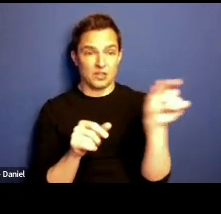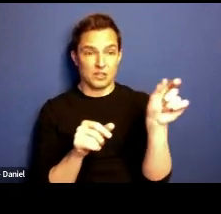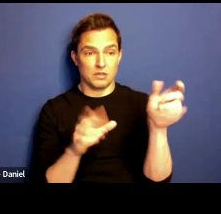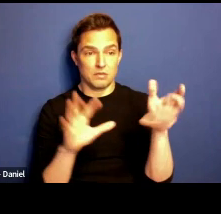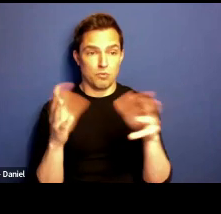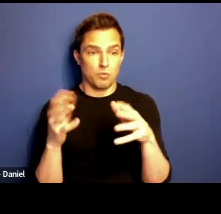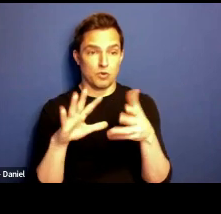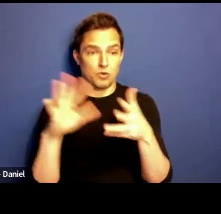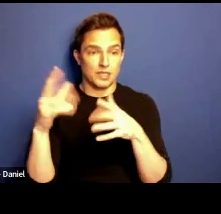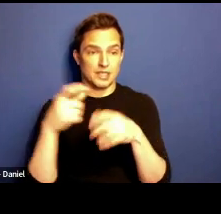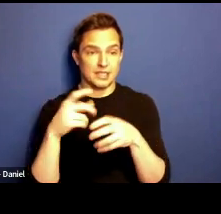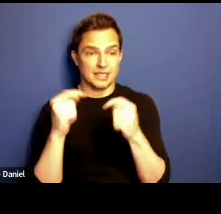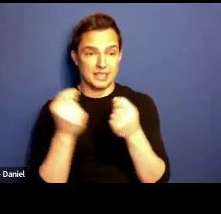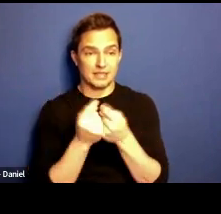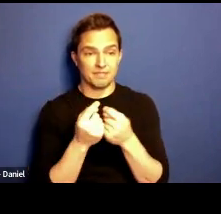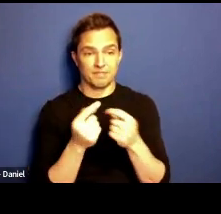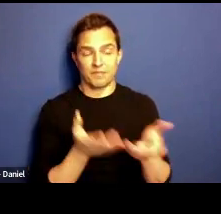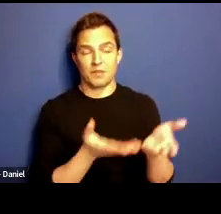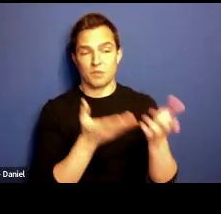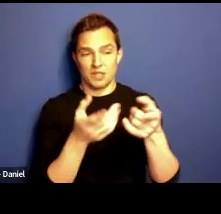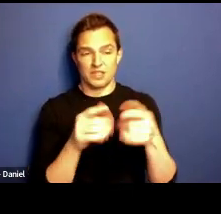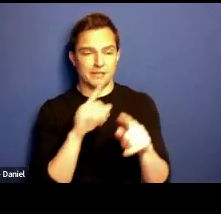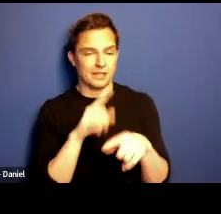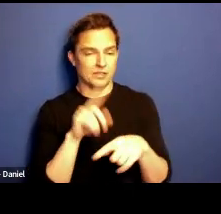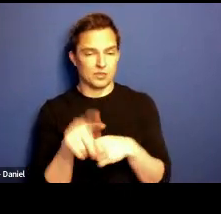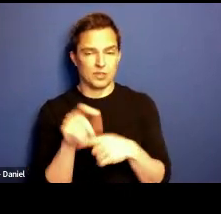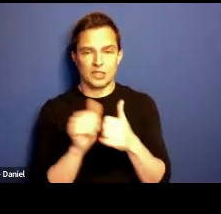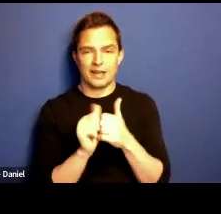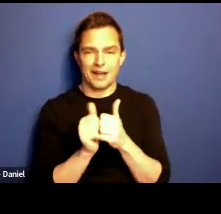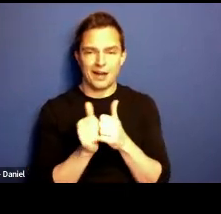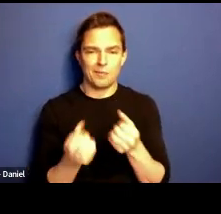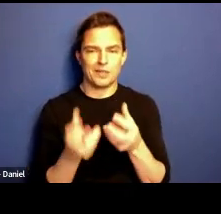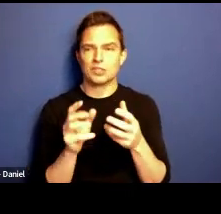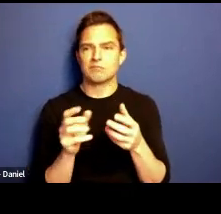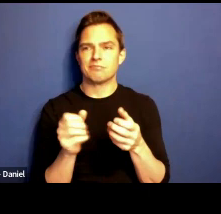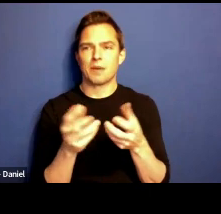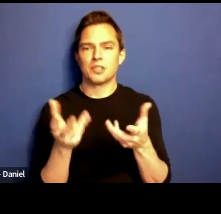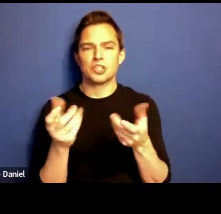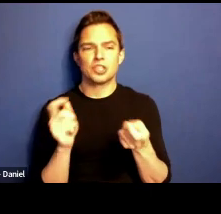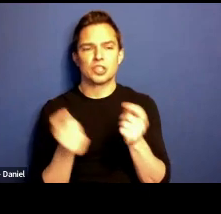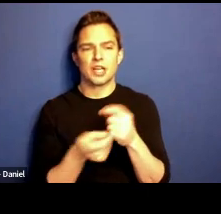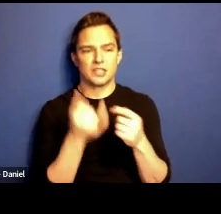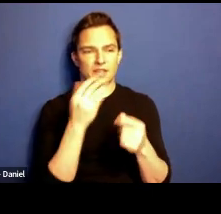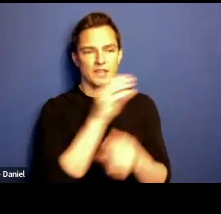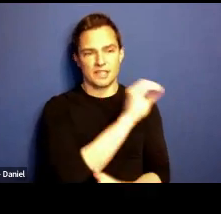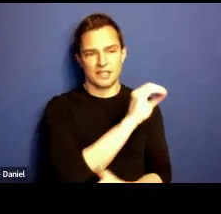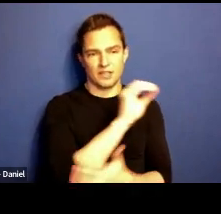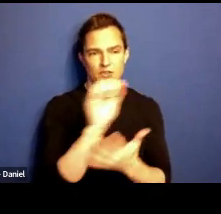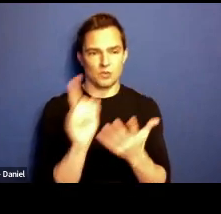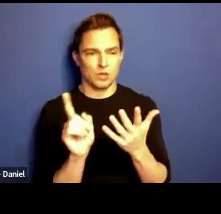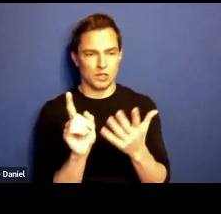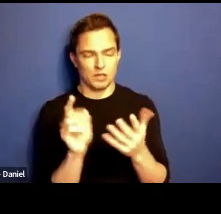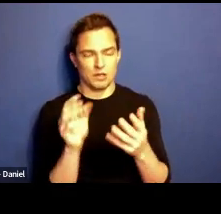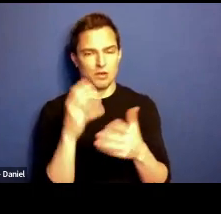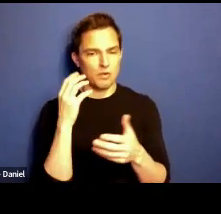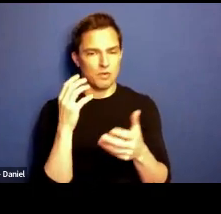crisis teams, if you move that up, you can, you know, answer the question of like, how much of a change would we expect if we go from 0 to 1 mobile crisis